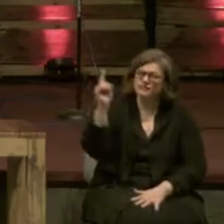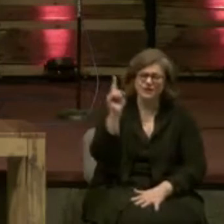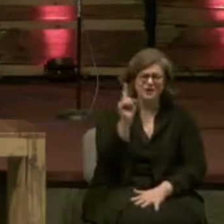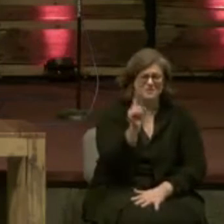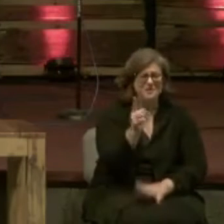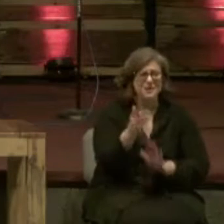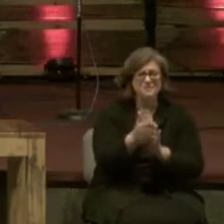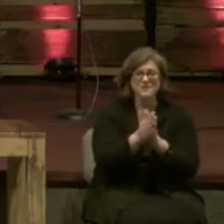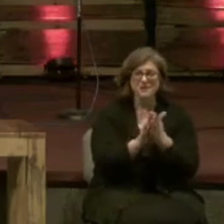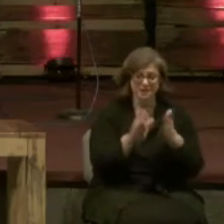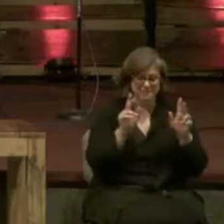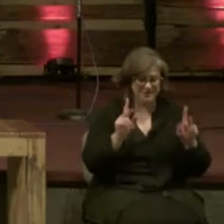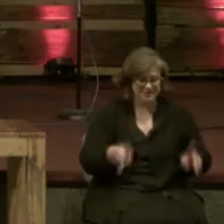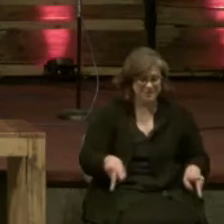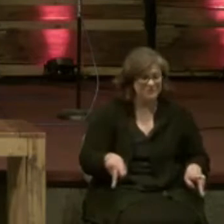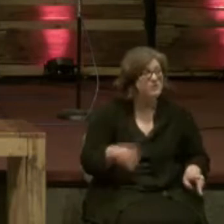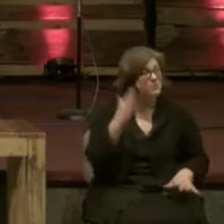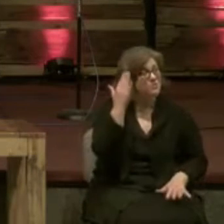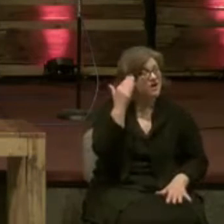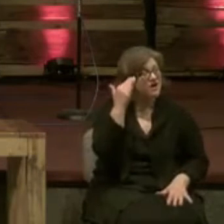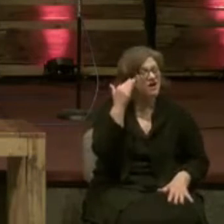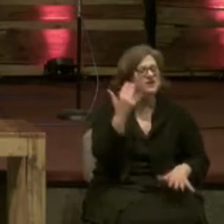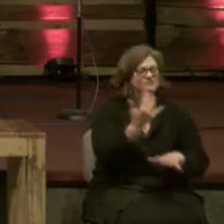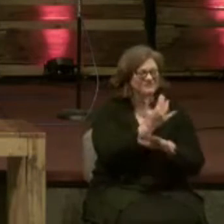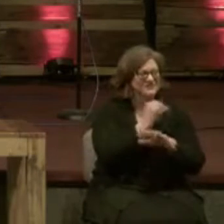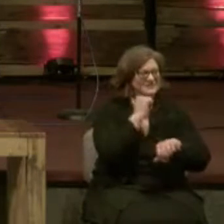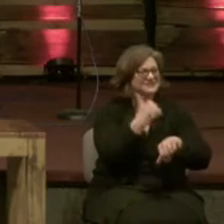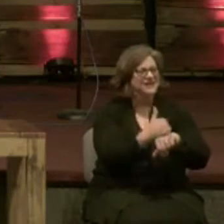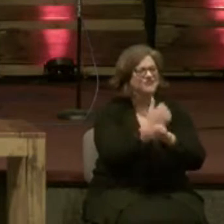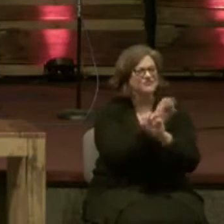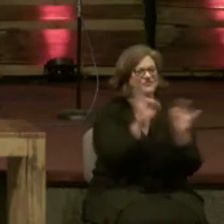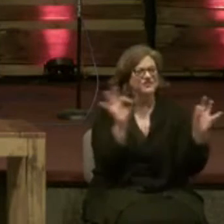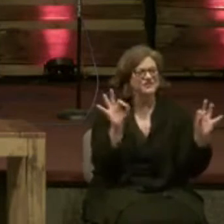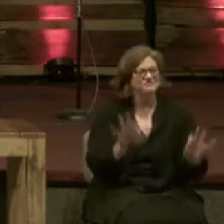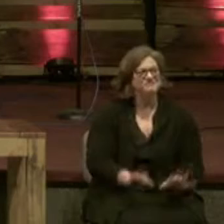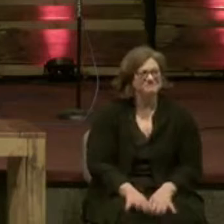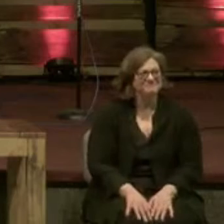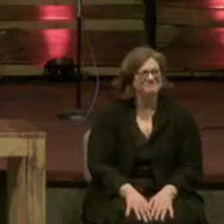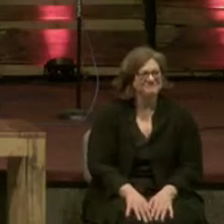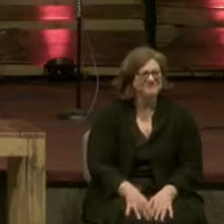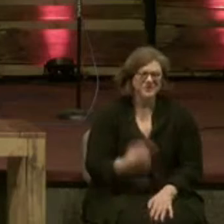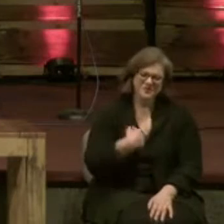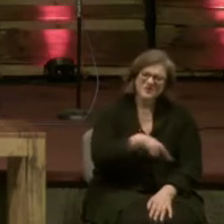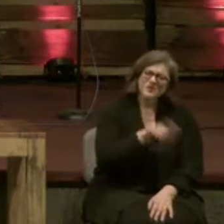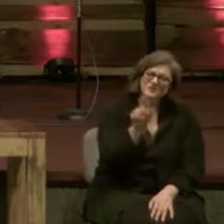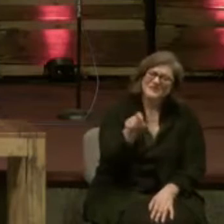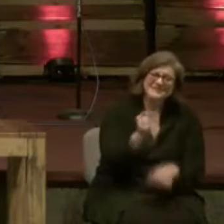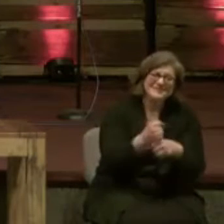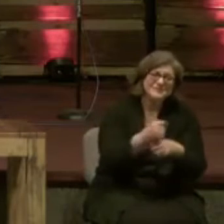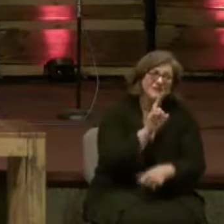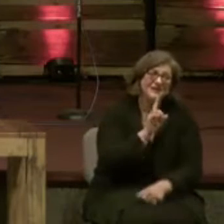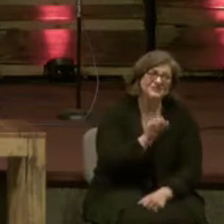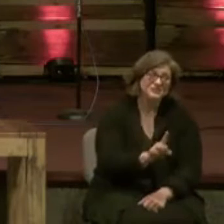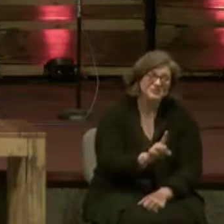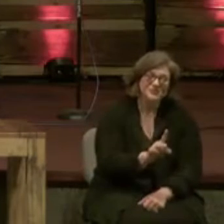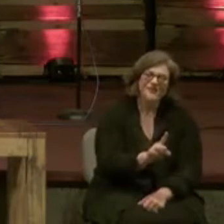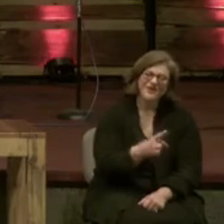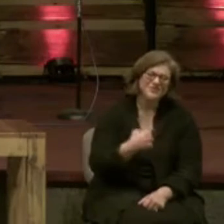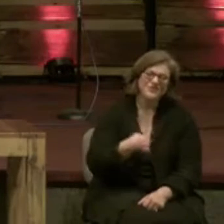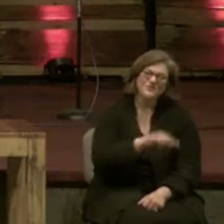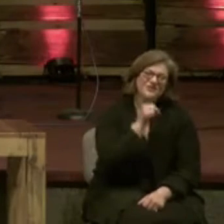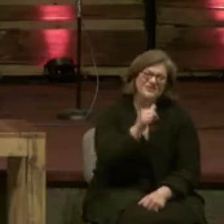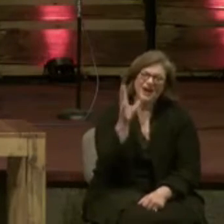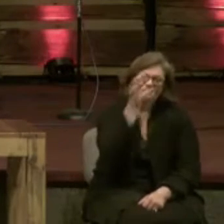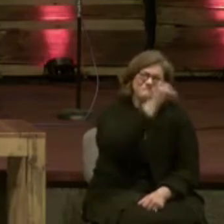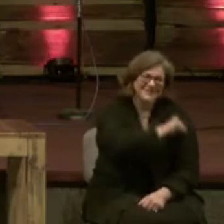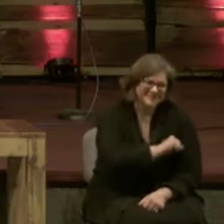grace and truth to set us free. We need to make sure We need to make sure that we're not missing out on the